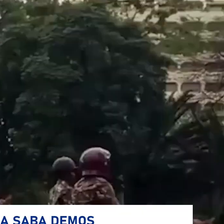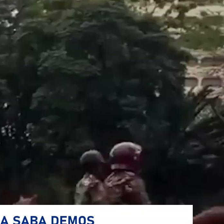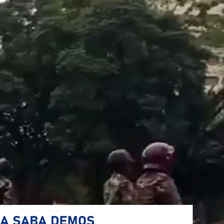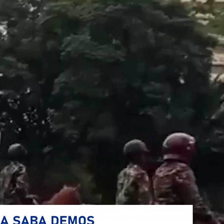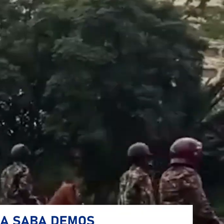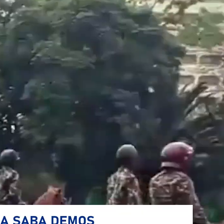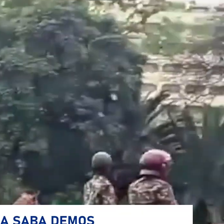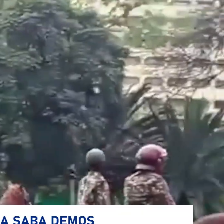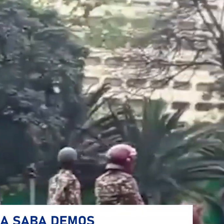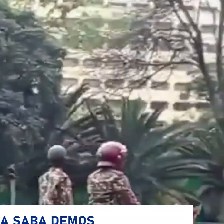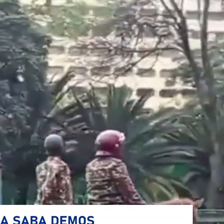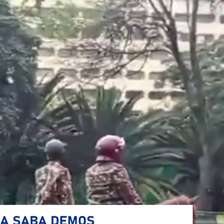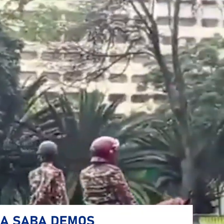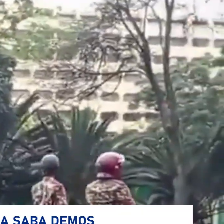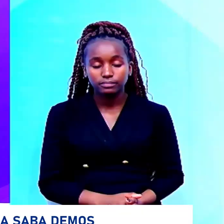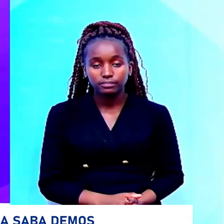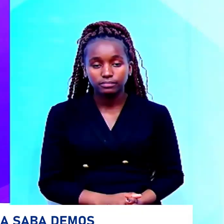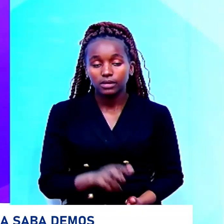The